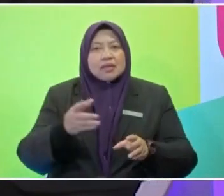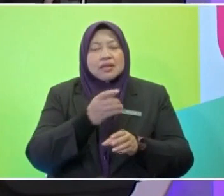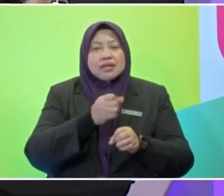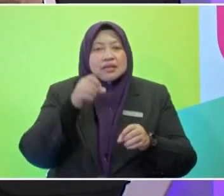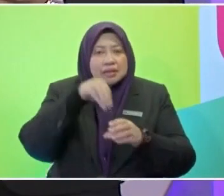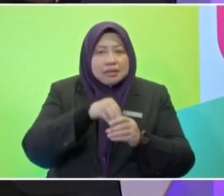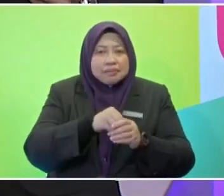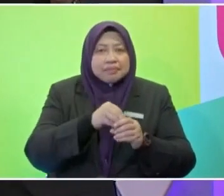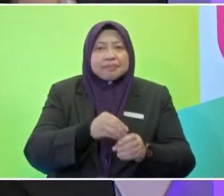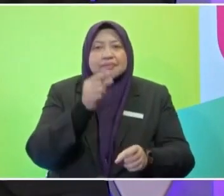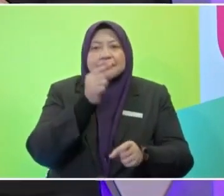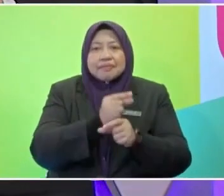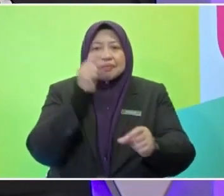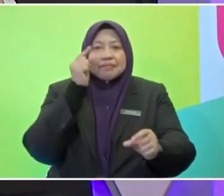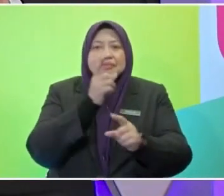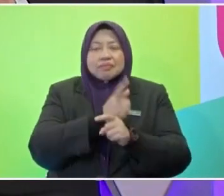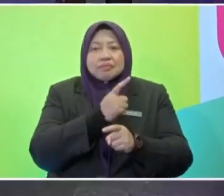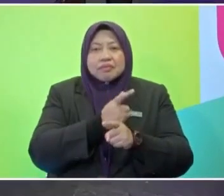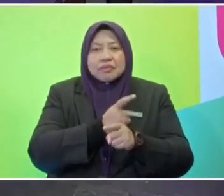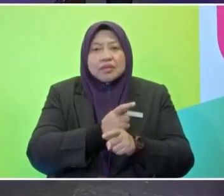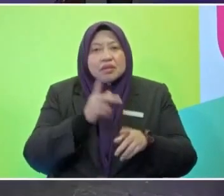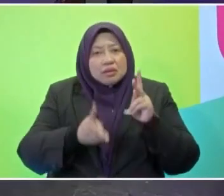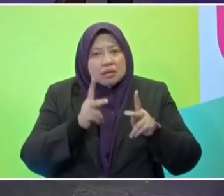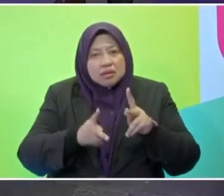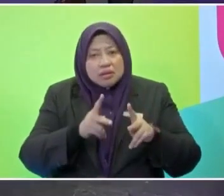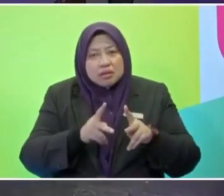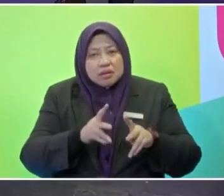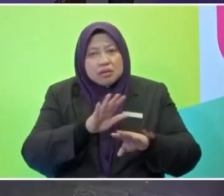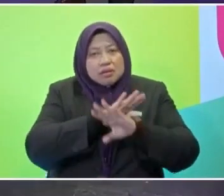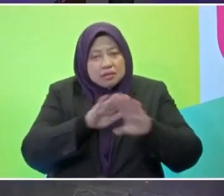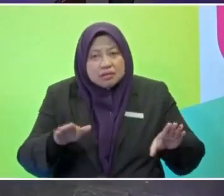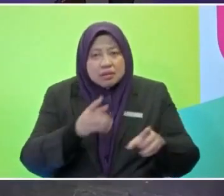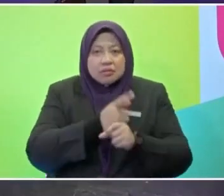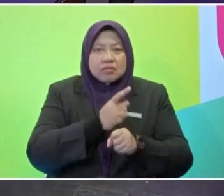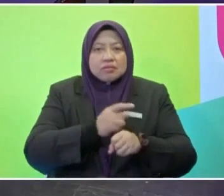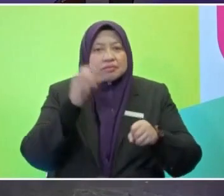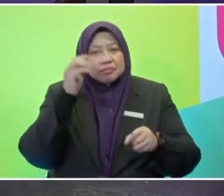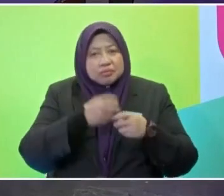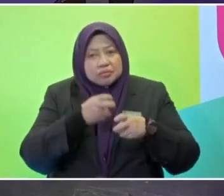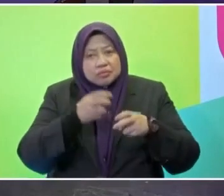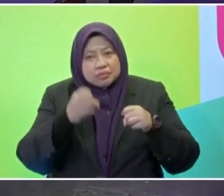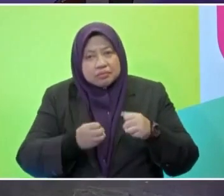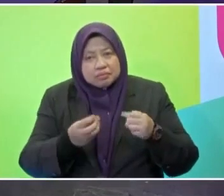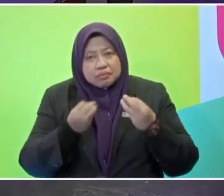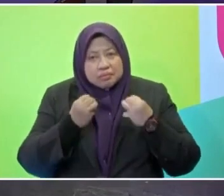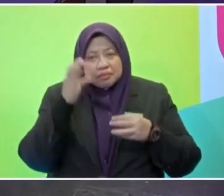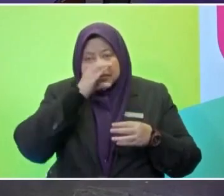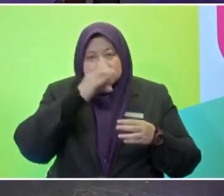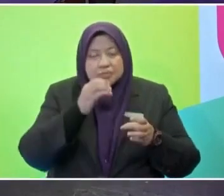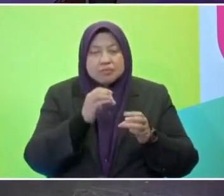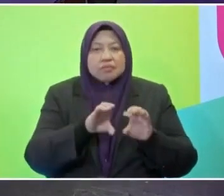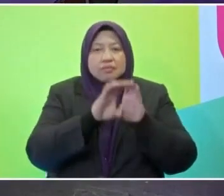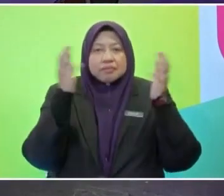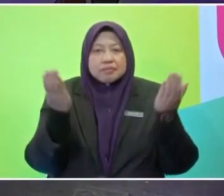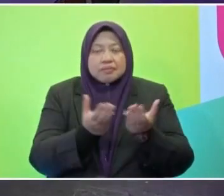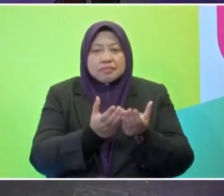it's impossible for us to find the ball just now. Oh, so it doesn't curve, it doesn't go sideways, it's straight. Yes, exactly. All right, Mr. Quek. Okay, so